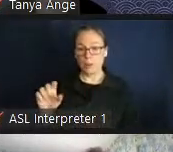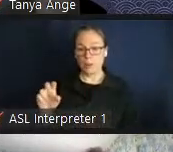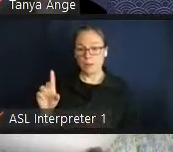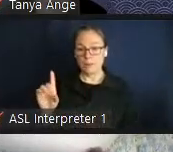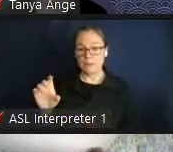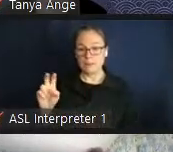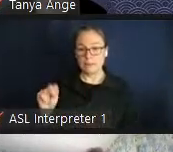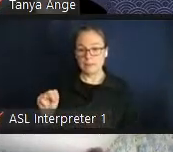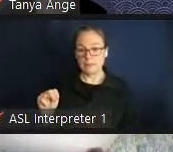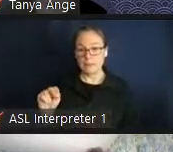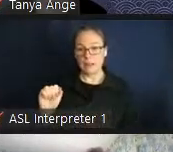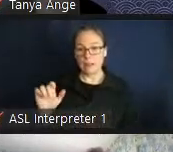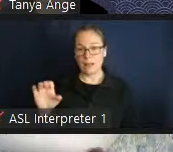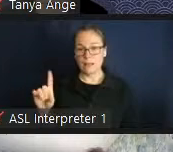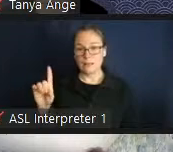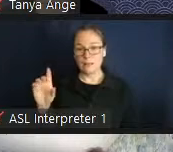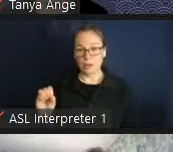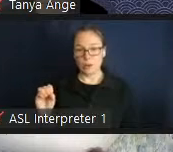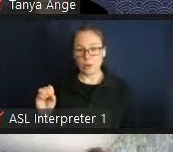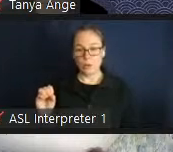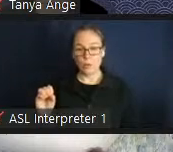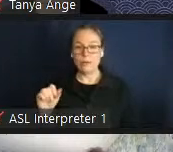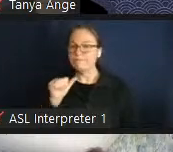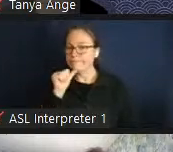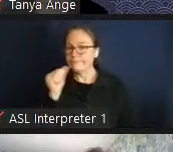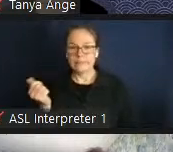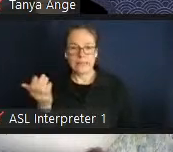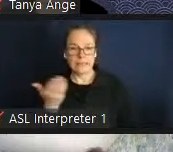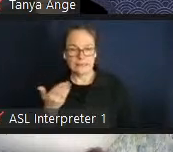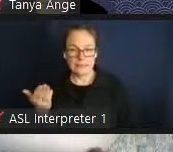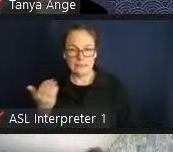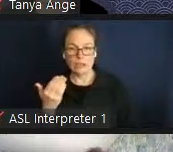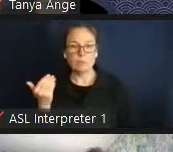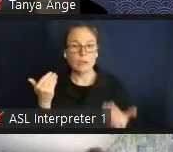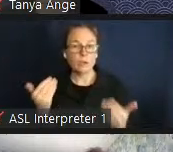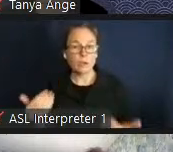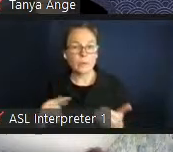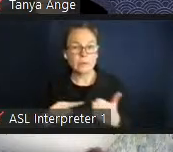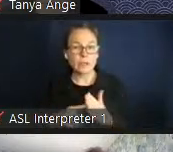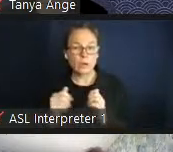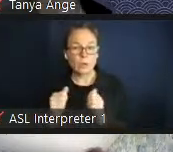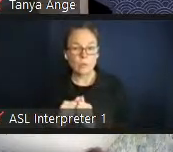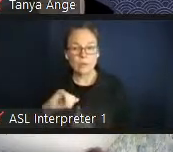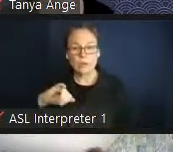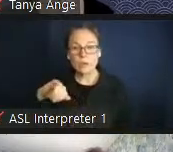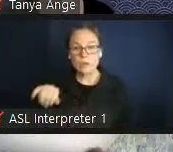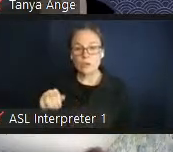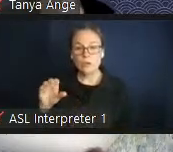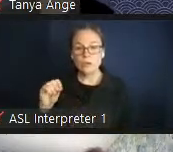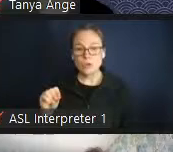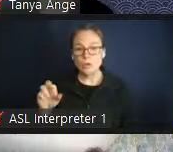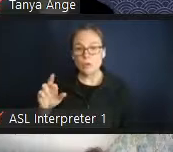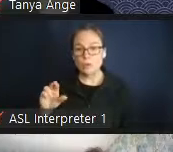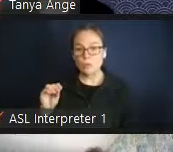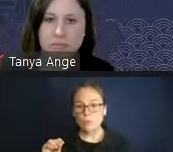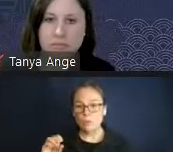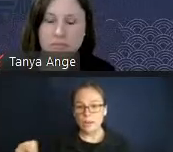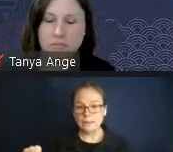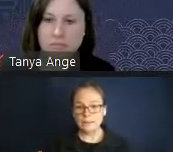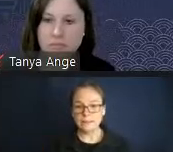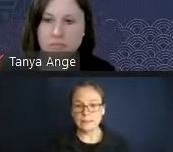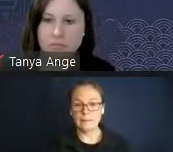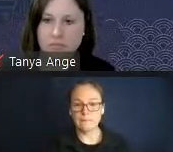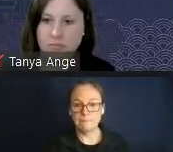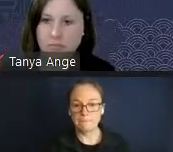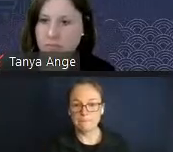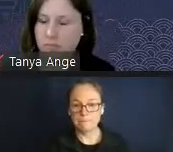Rodney, Mr. Maldonado is not on, but we can start with Mr. Joe Roth. Okay, Mr. Ross.